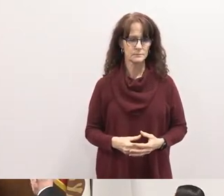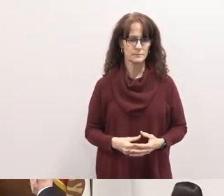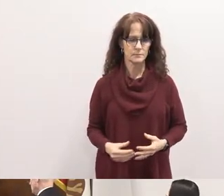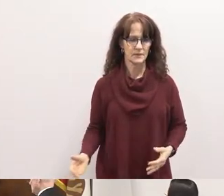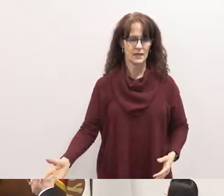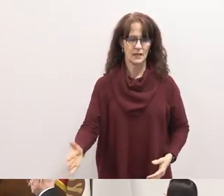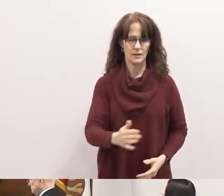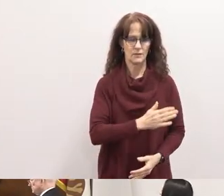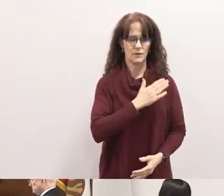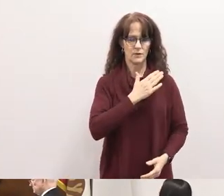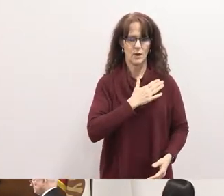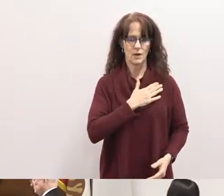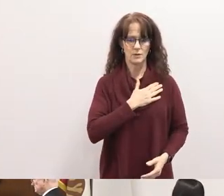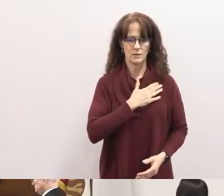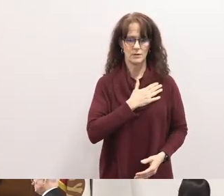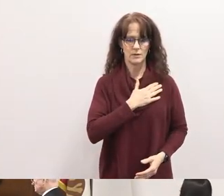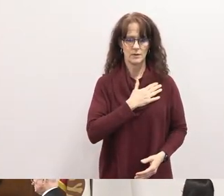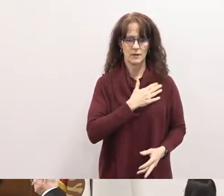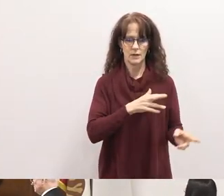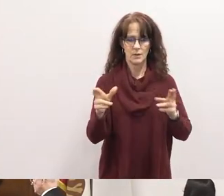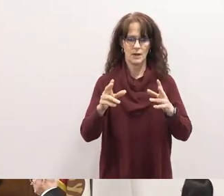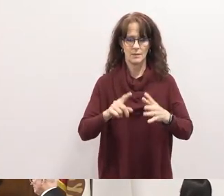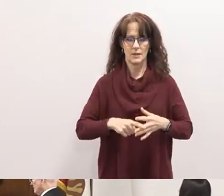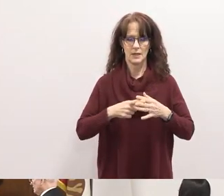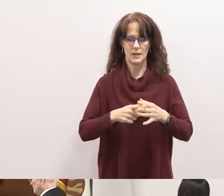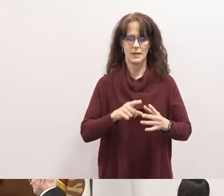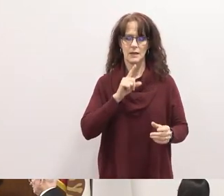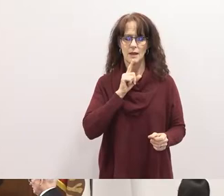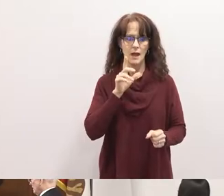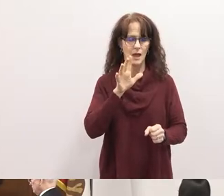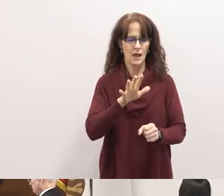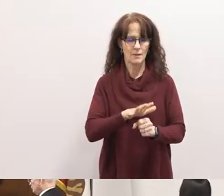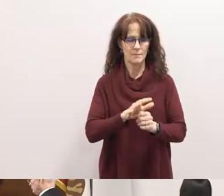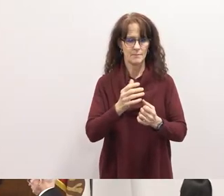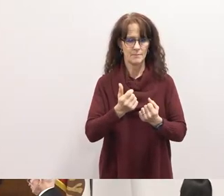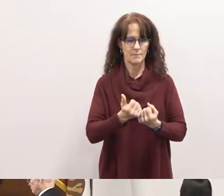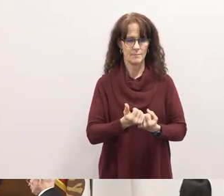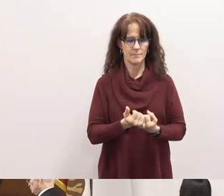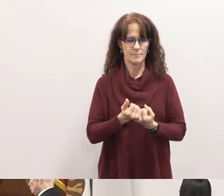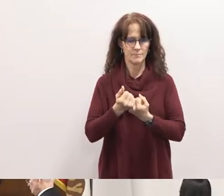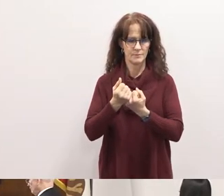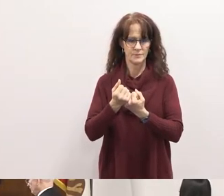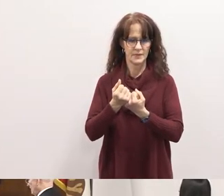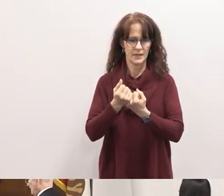Put your right hand over your heart. Ready? Begin.